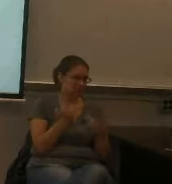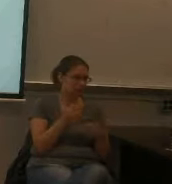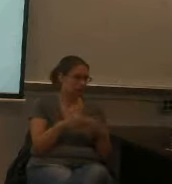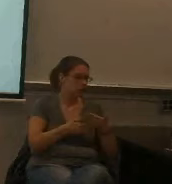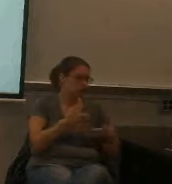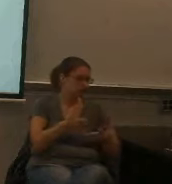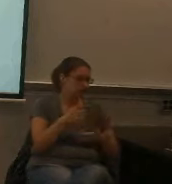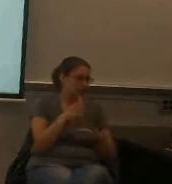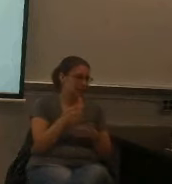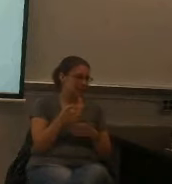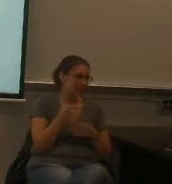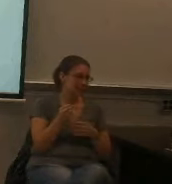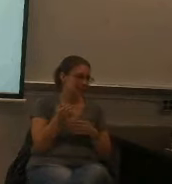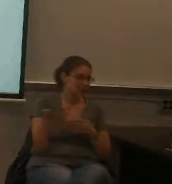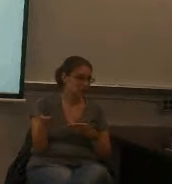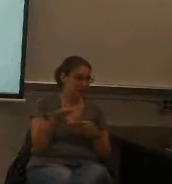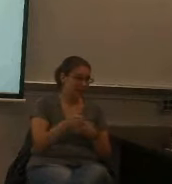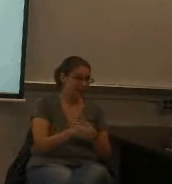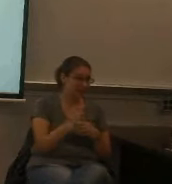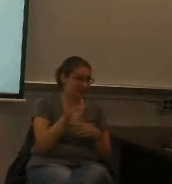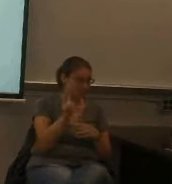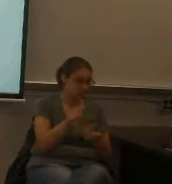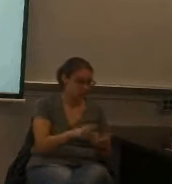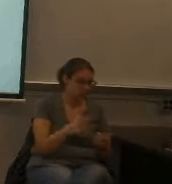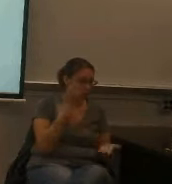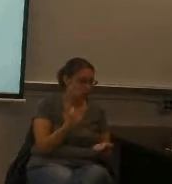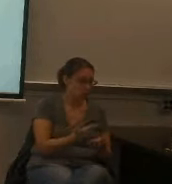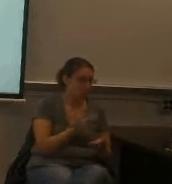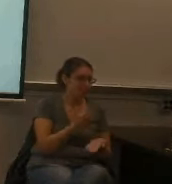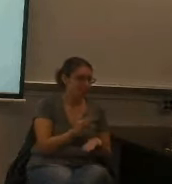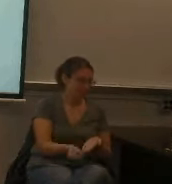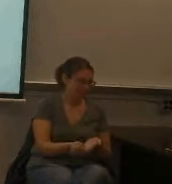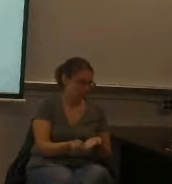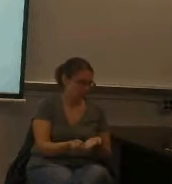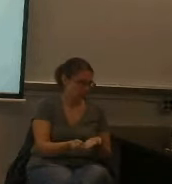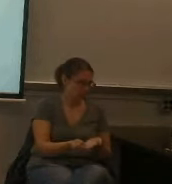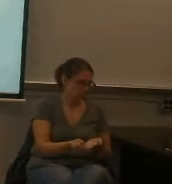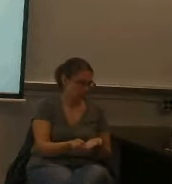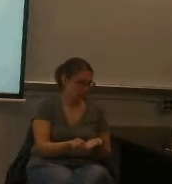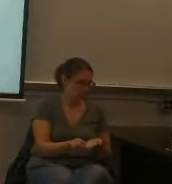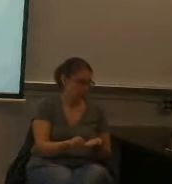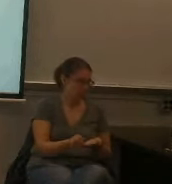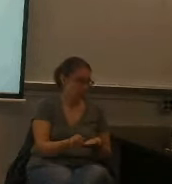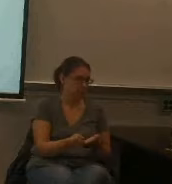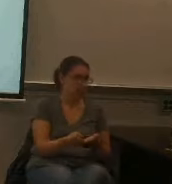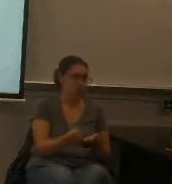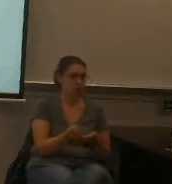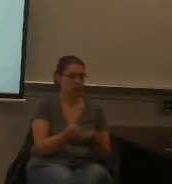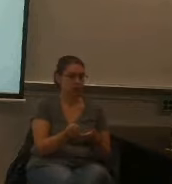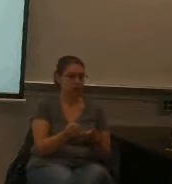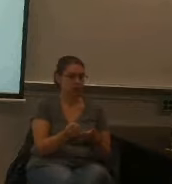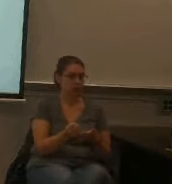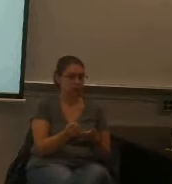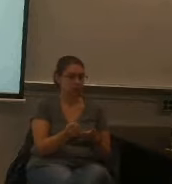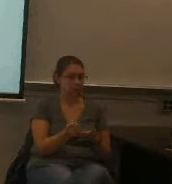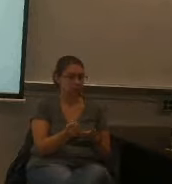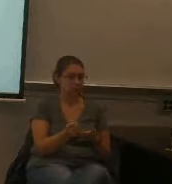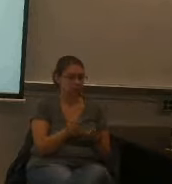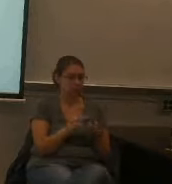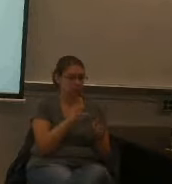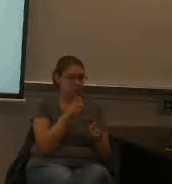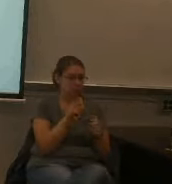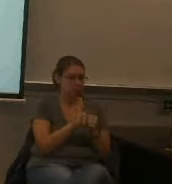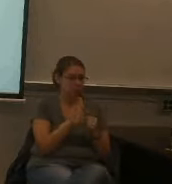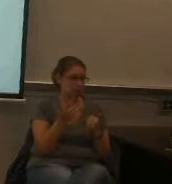trend of things is to basically bring a fish species down until it's almost extinct or extirpated. And it's nowhere is this more true